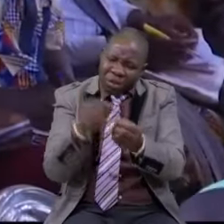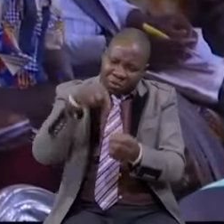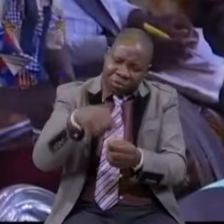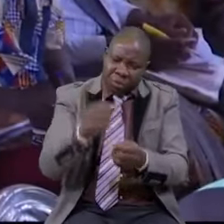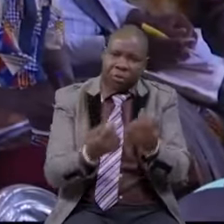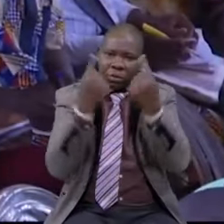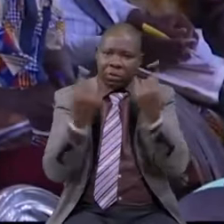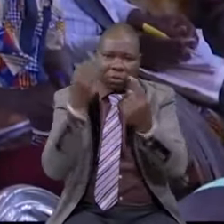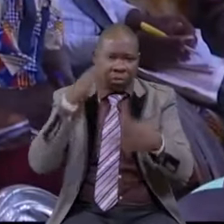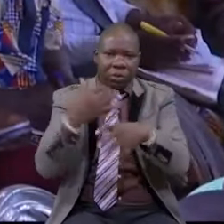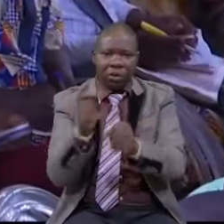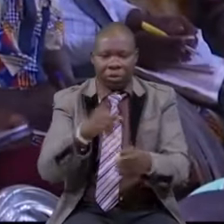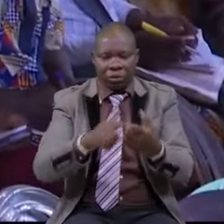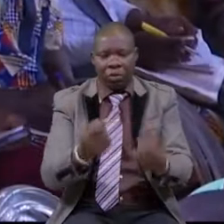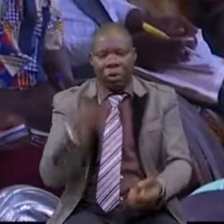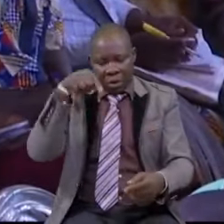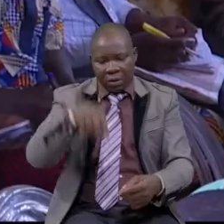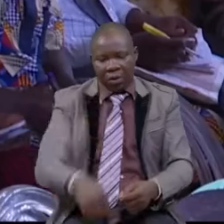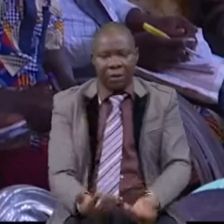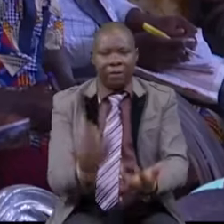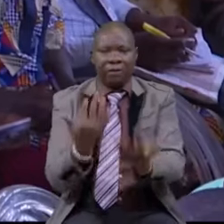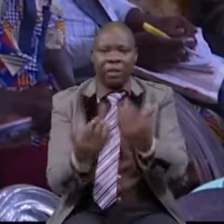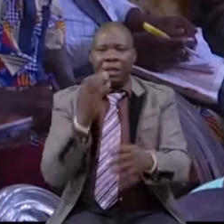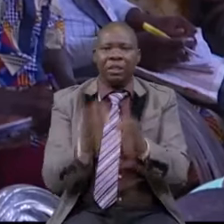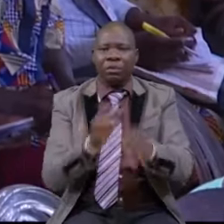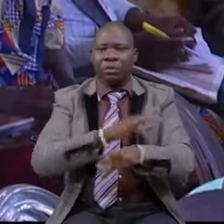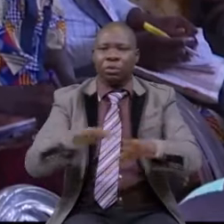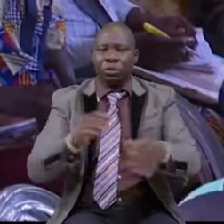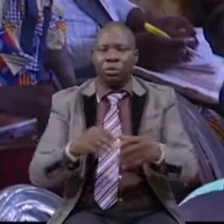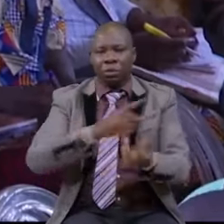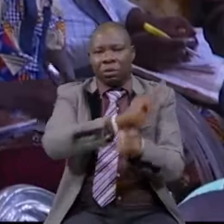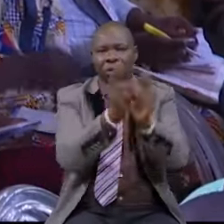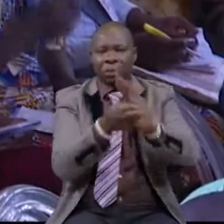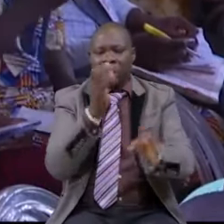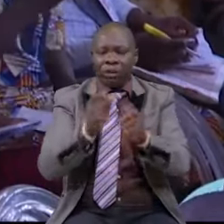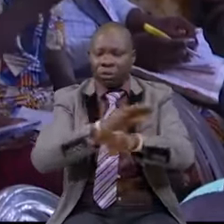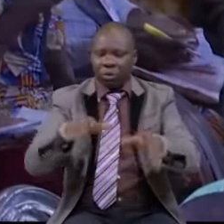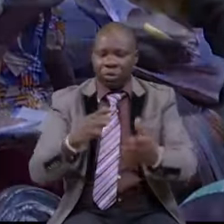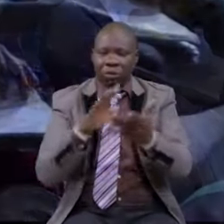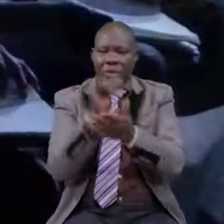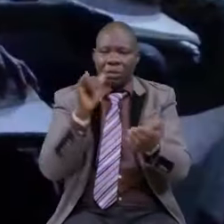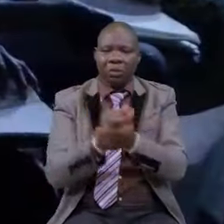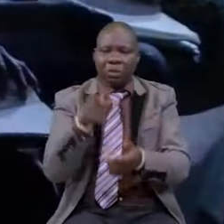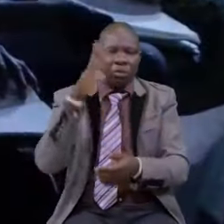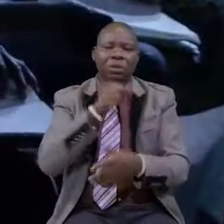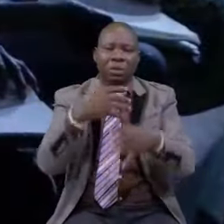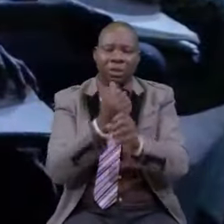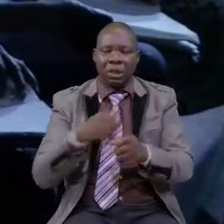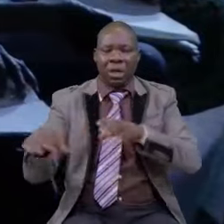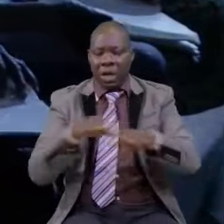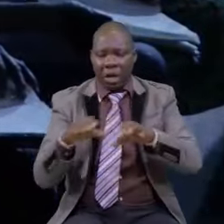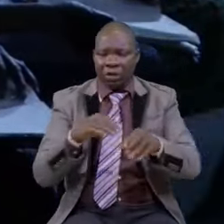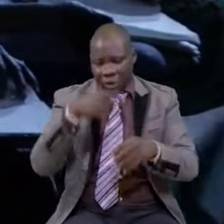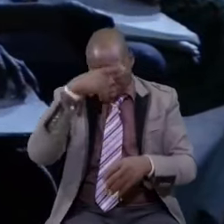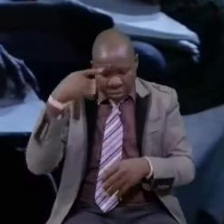in hell, if you don't repent, if you don't believe, that you'll not take action, because you